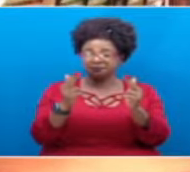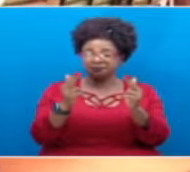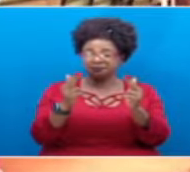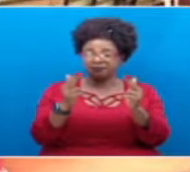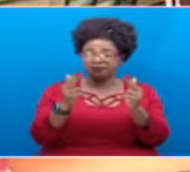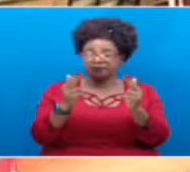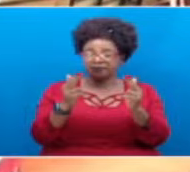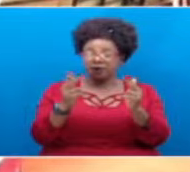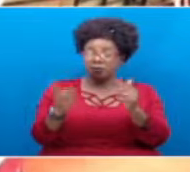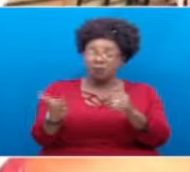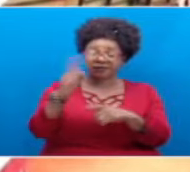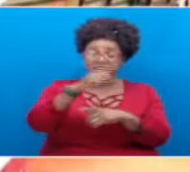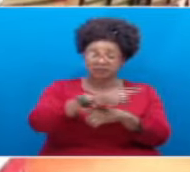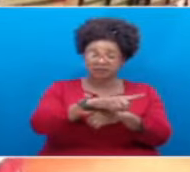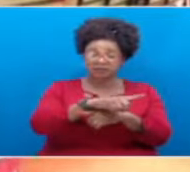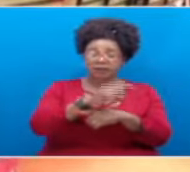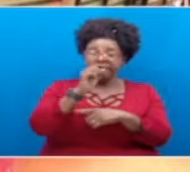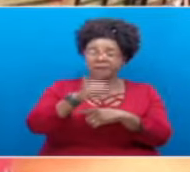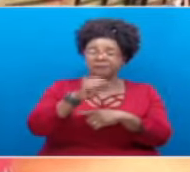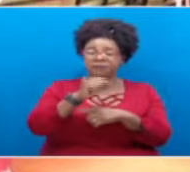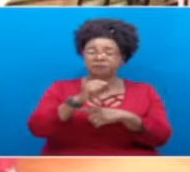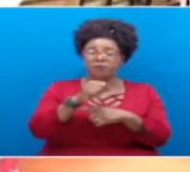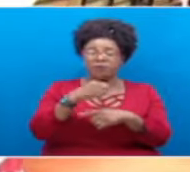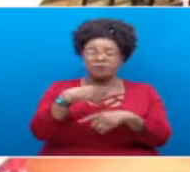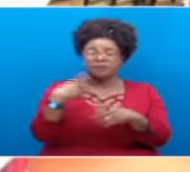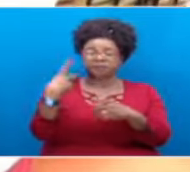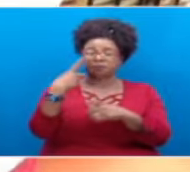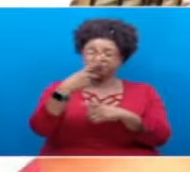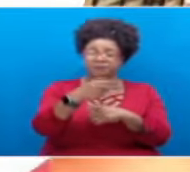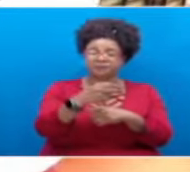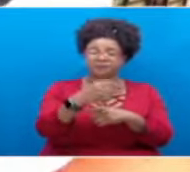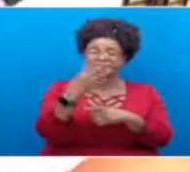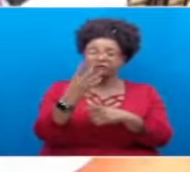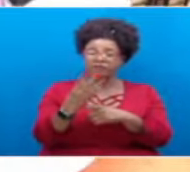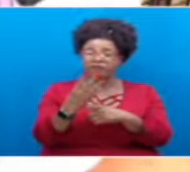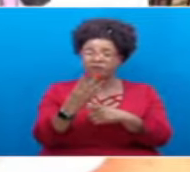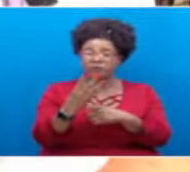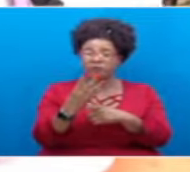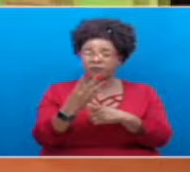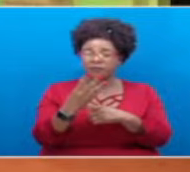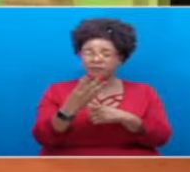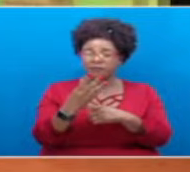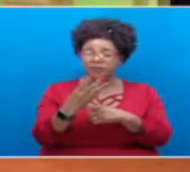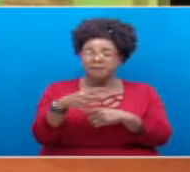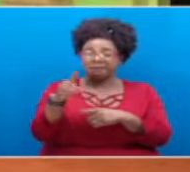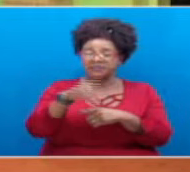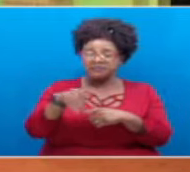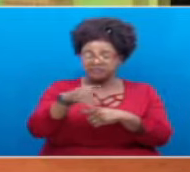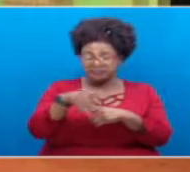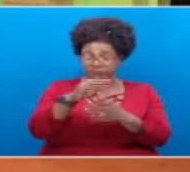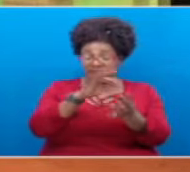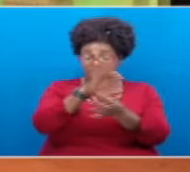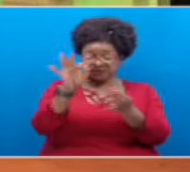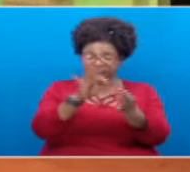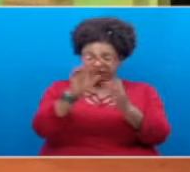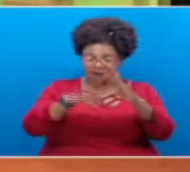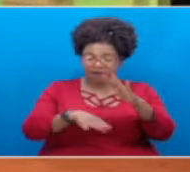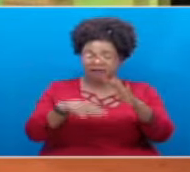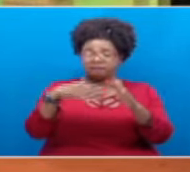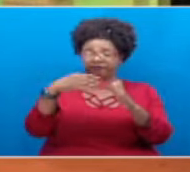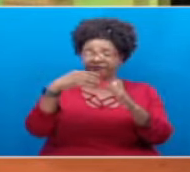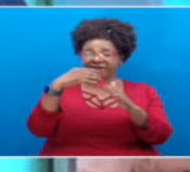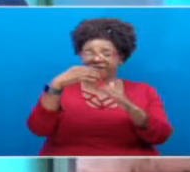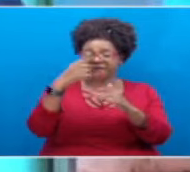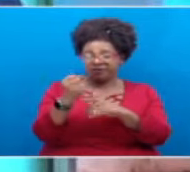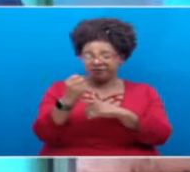in a day, we will transfuse at least 4 pediatrics, and to be specific, under 5s, or 5.